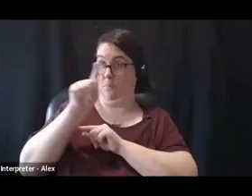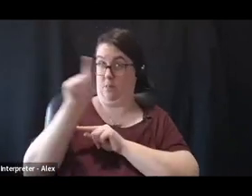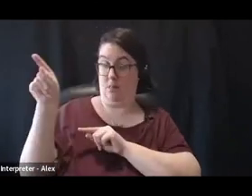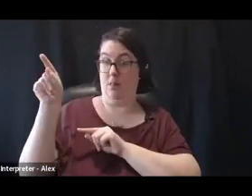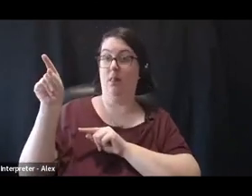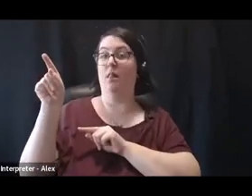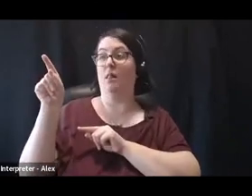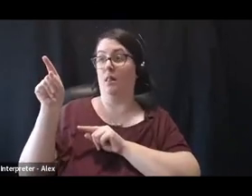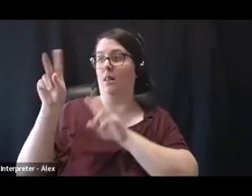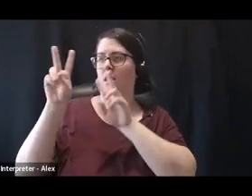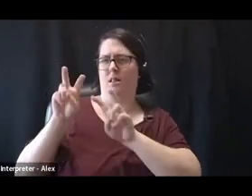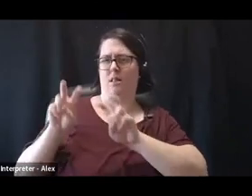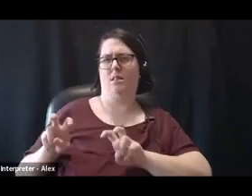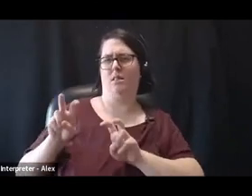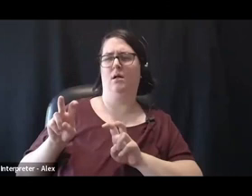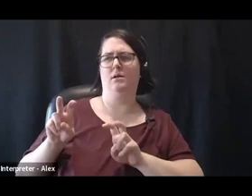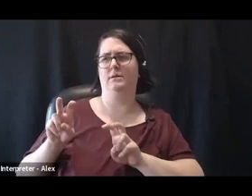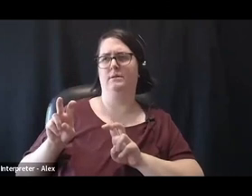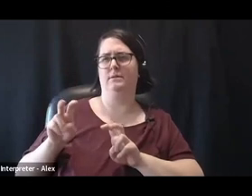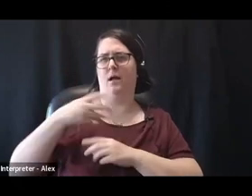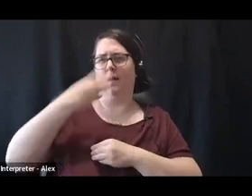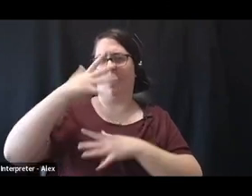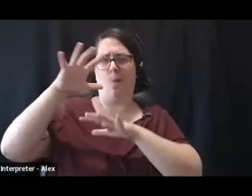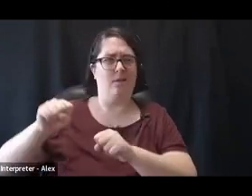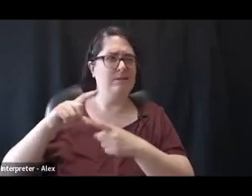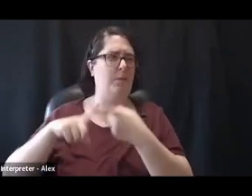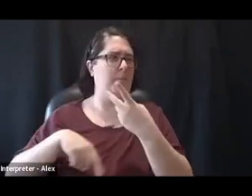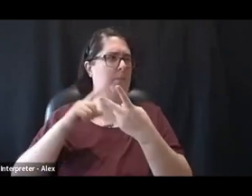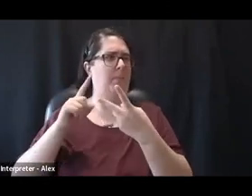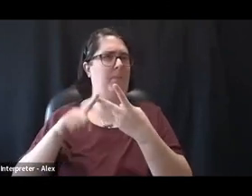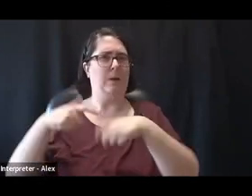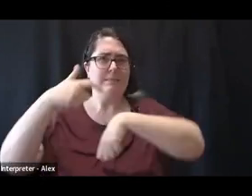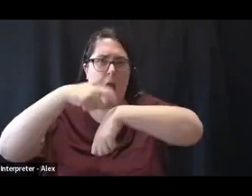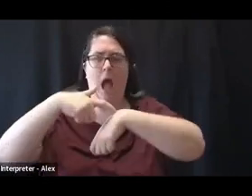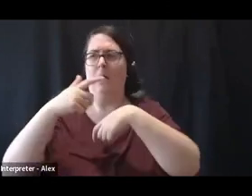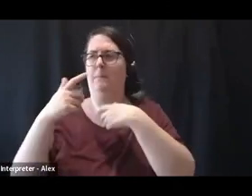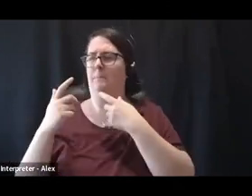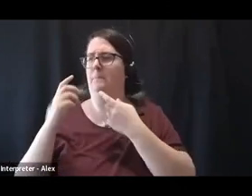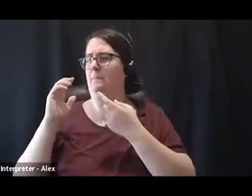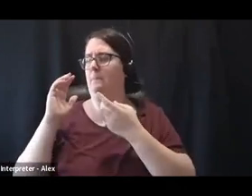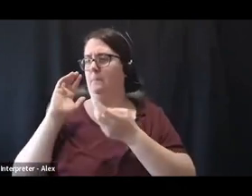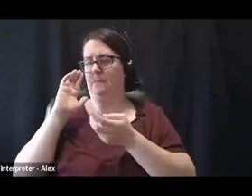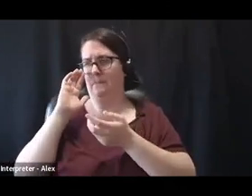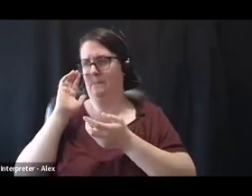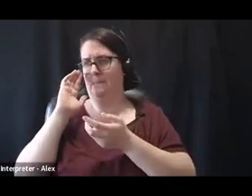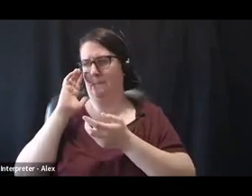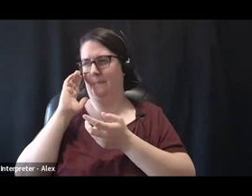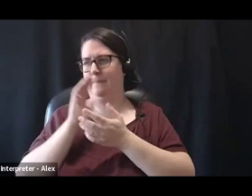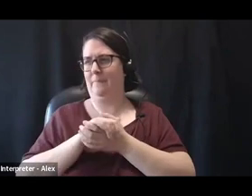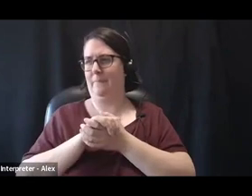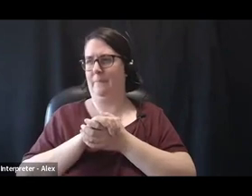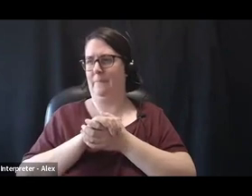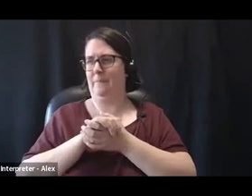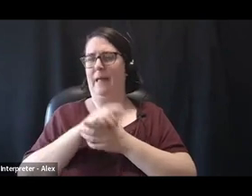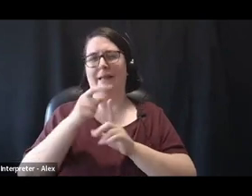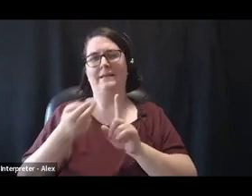and unpack these ideas of colonialism and time, we know it needs to come